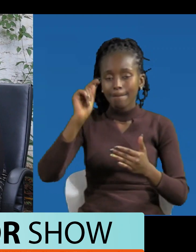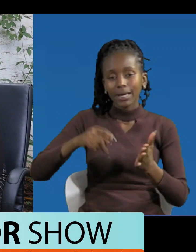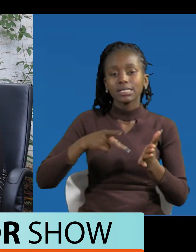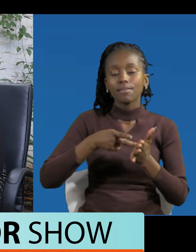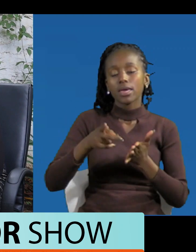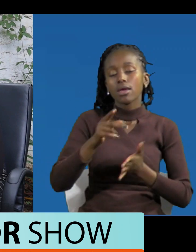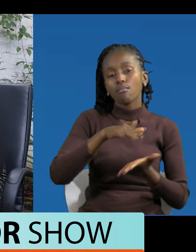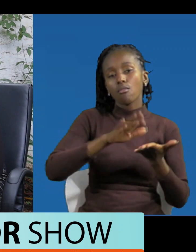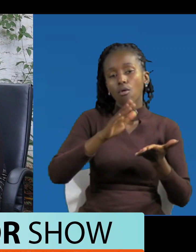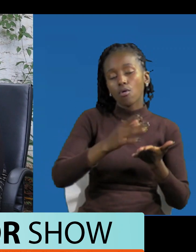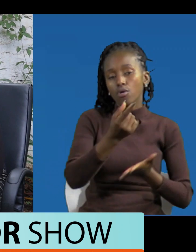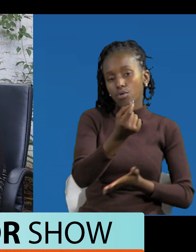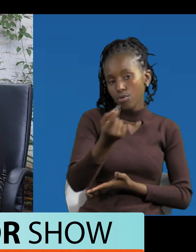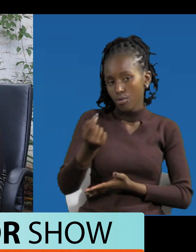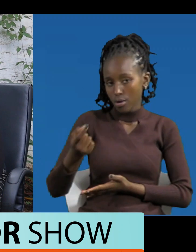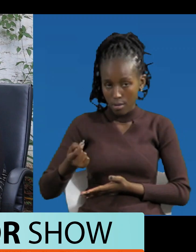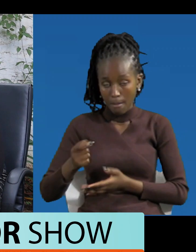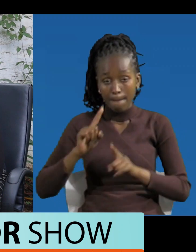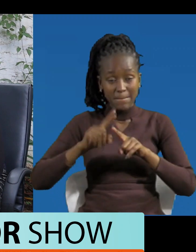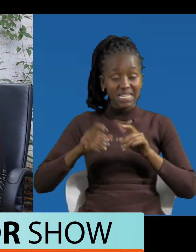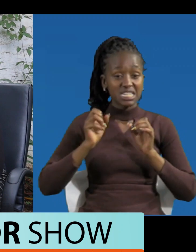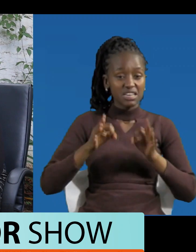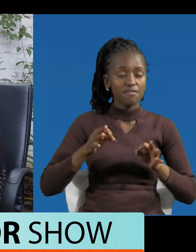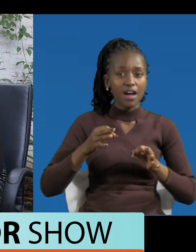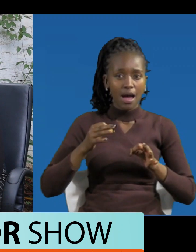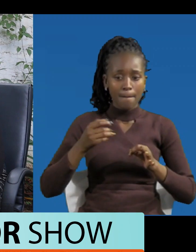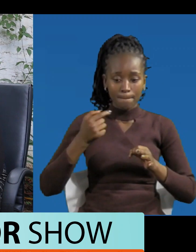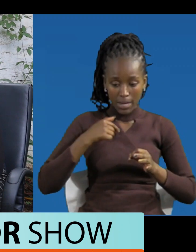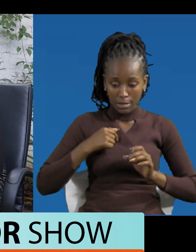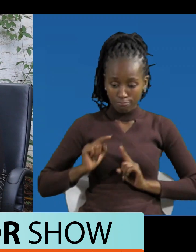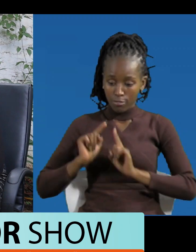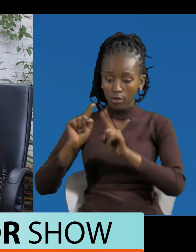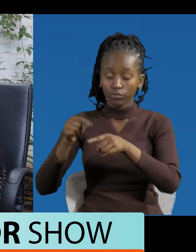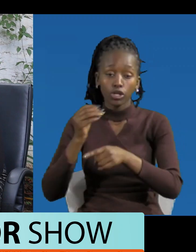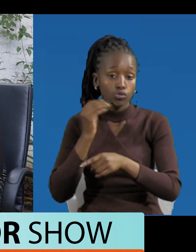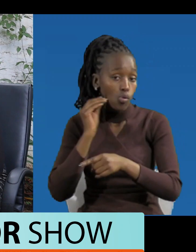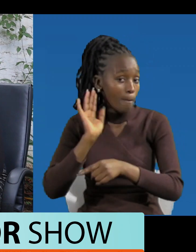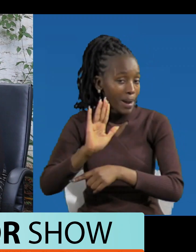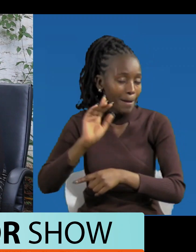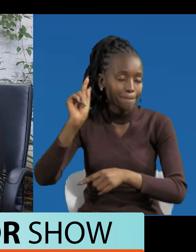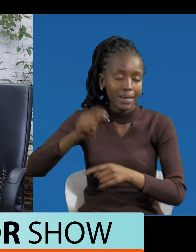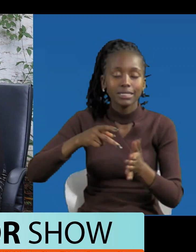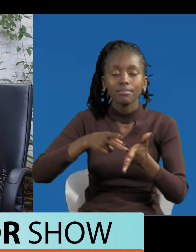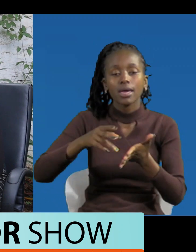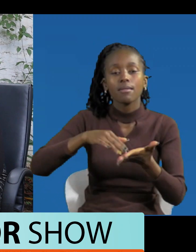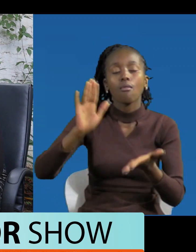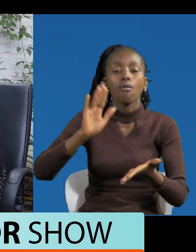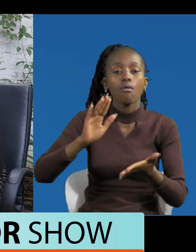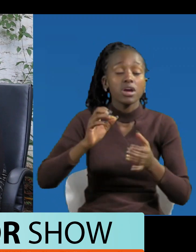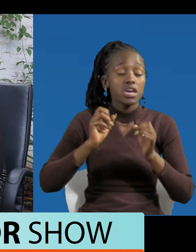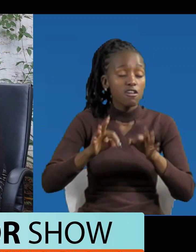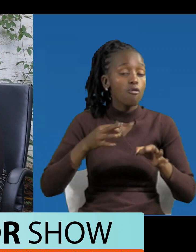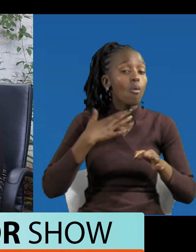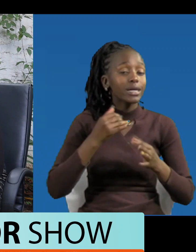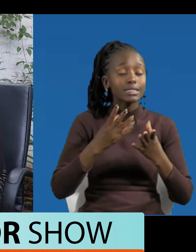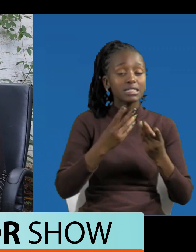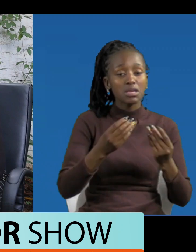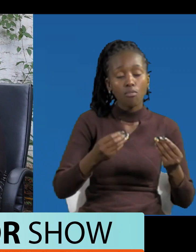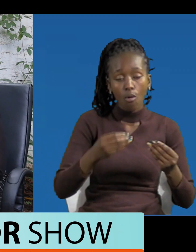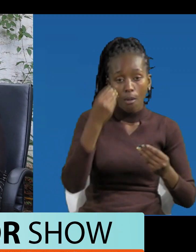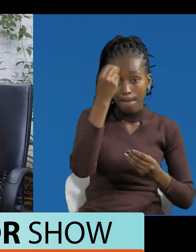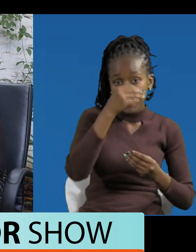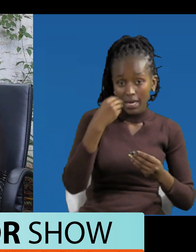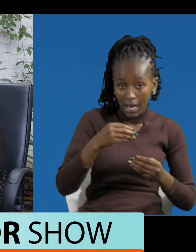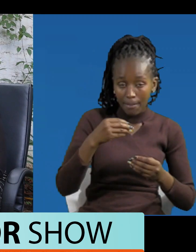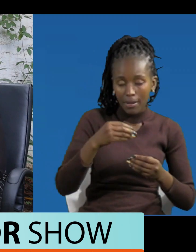extra cost. But if you are going for an house call, it is extra. So if you want simple or you want extra makeup,